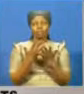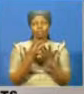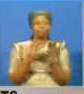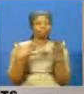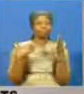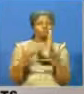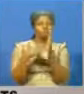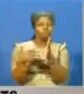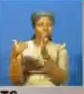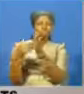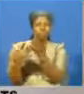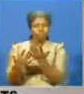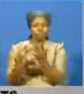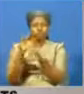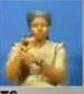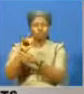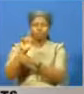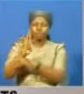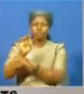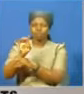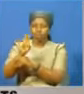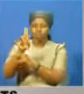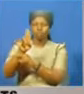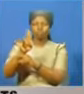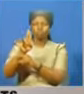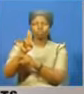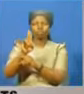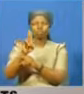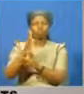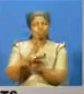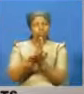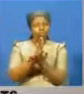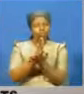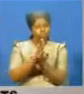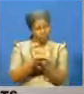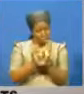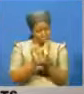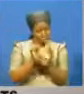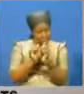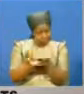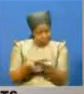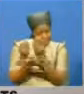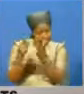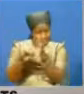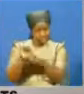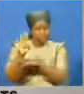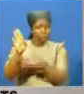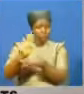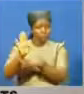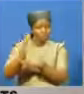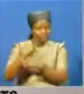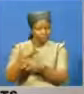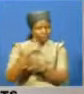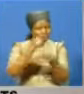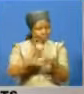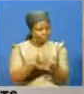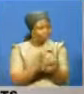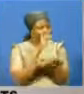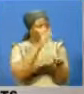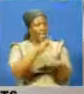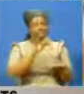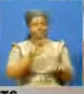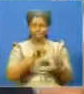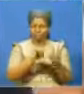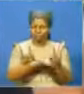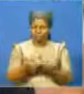EU, indeed as imposed on Burundi, has created sensitivities and concerns within